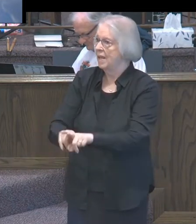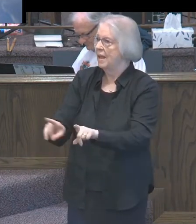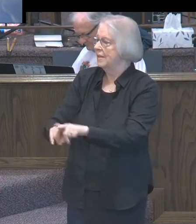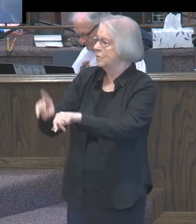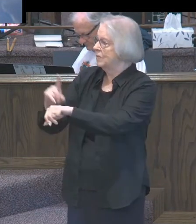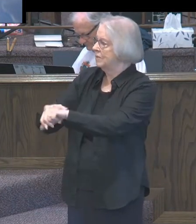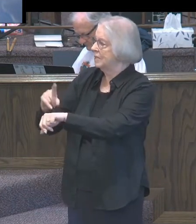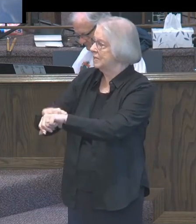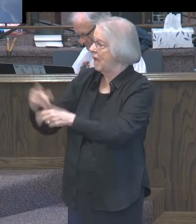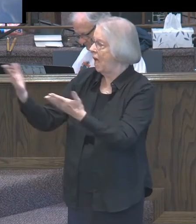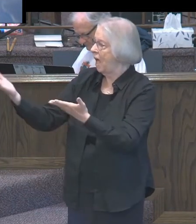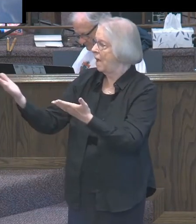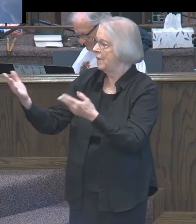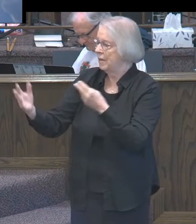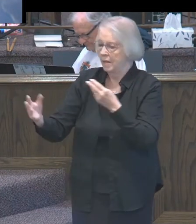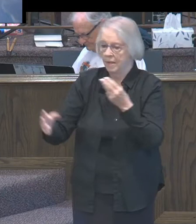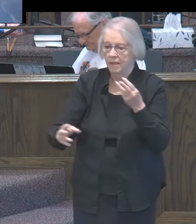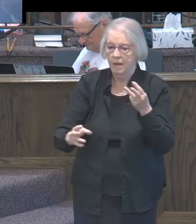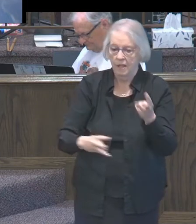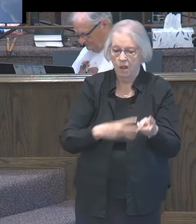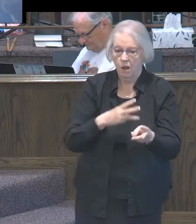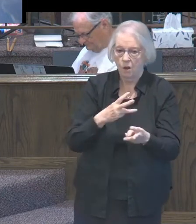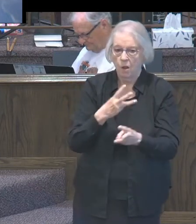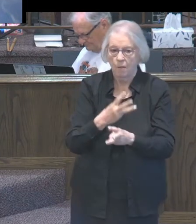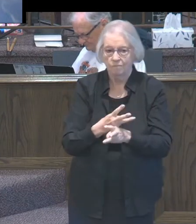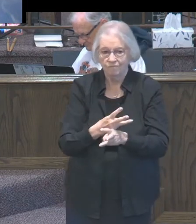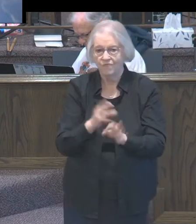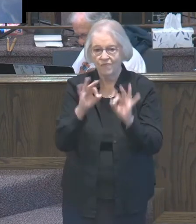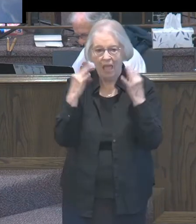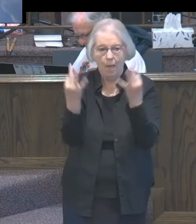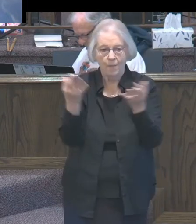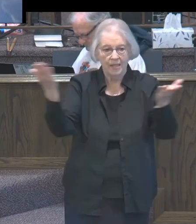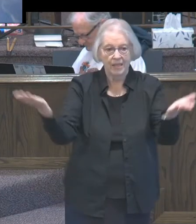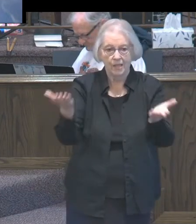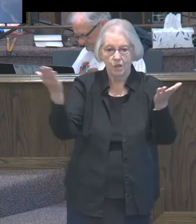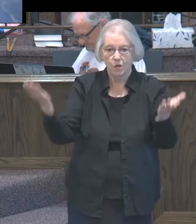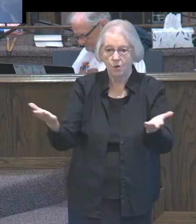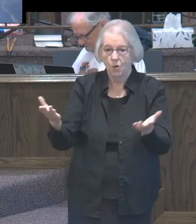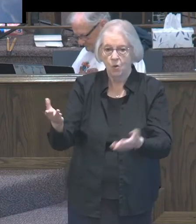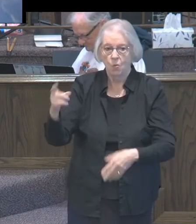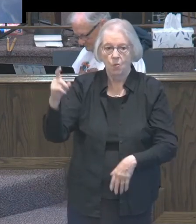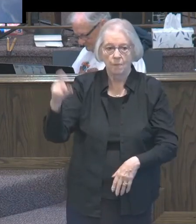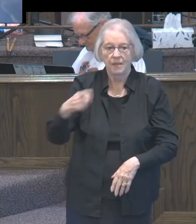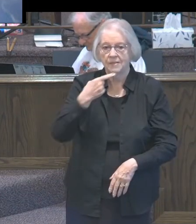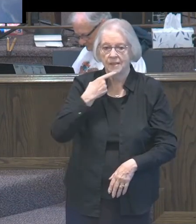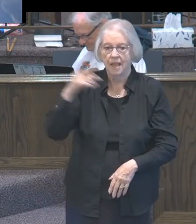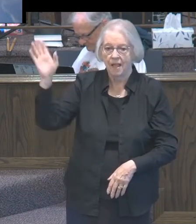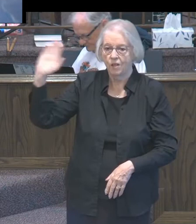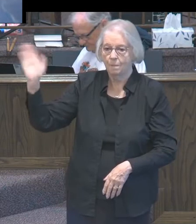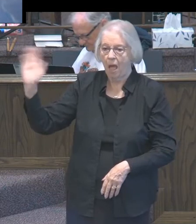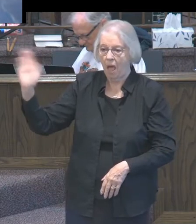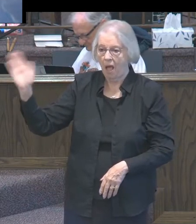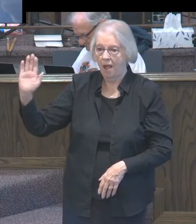time in our world, and we come to a time in our congregation where we have some uncertainties, and there are people who